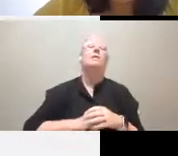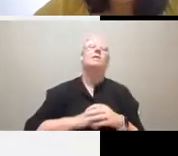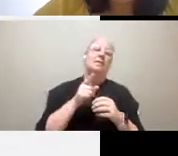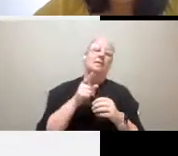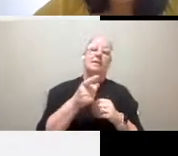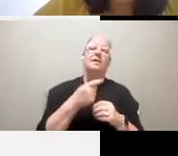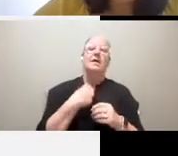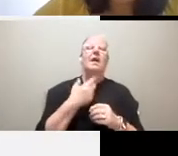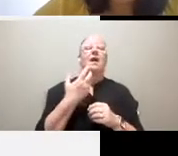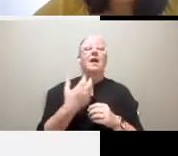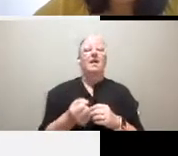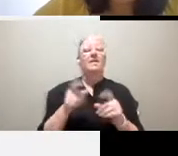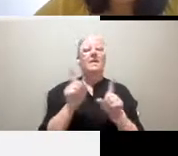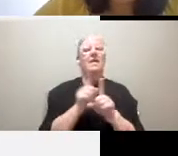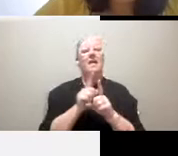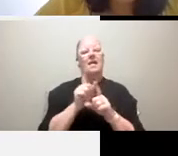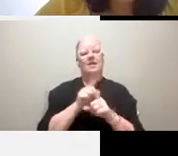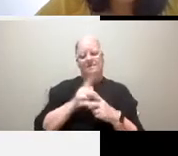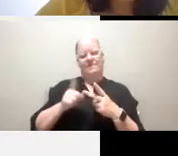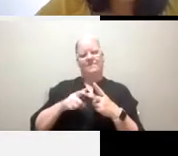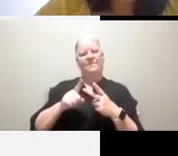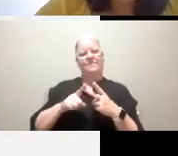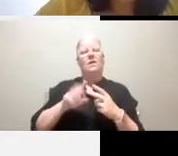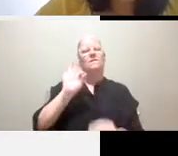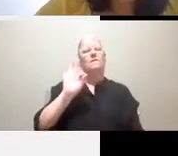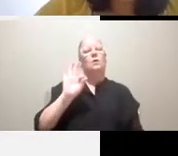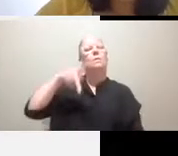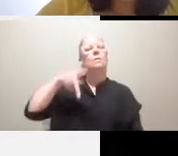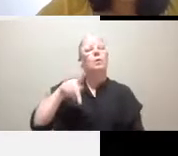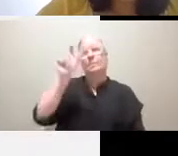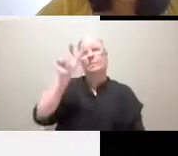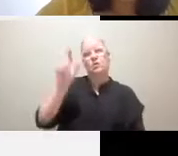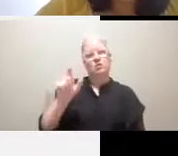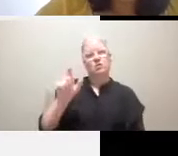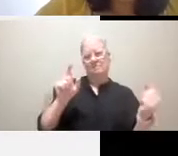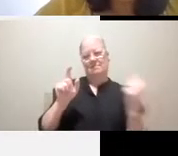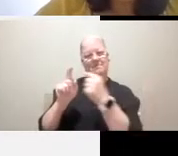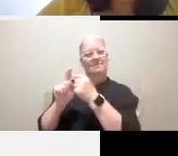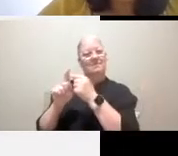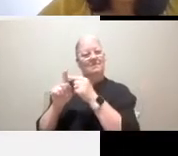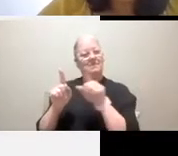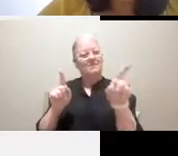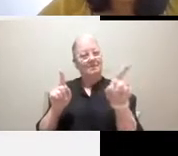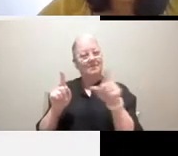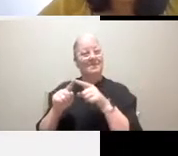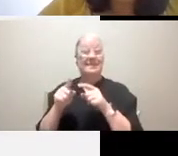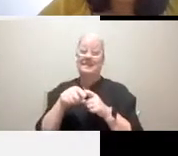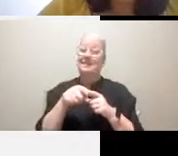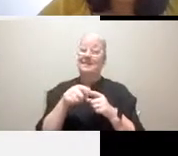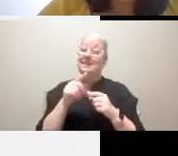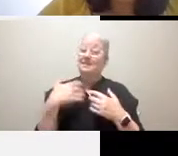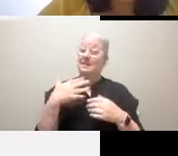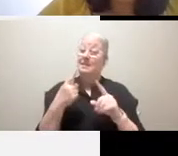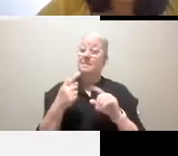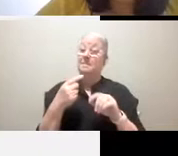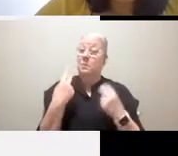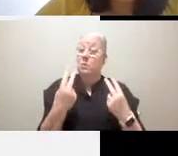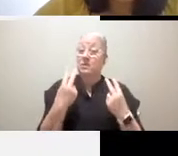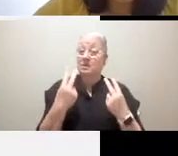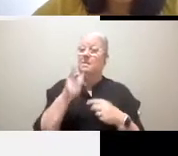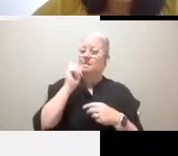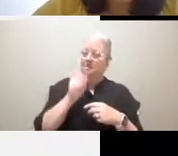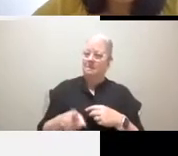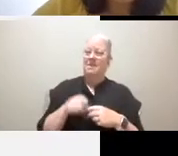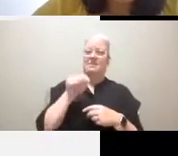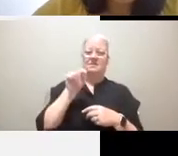person. And of course, we thought that because of it's very, very important, the executive director should be a focal person.